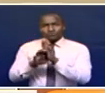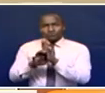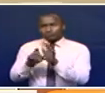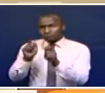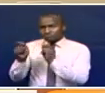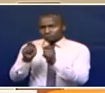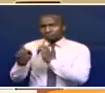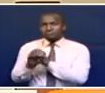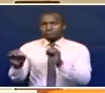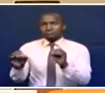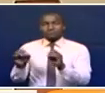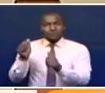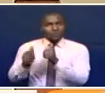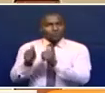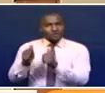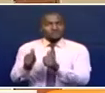amendment that will have brought